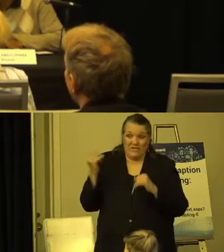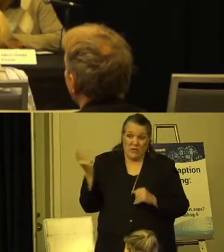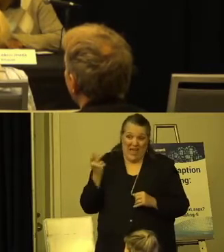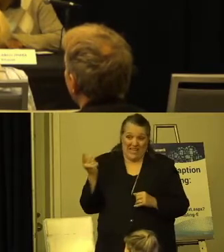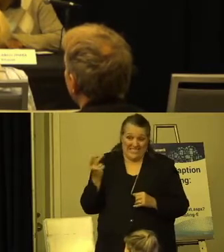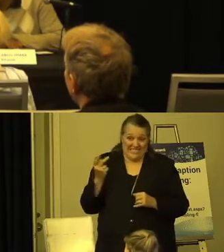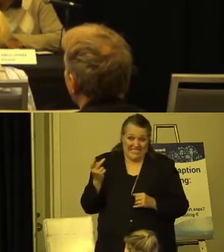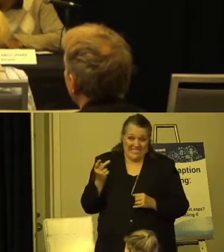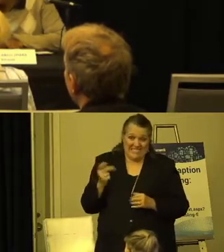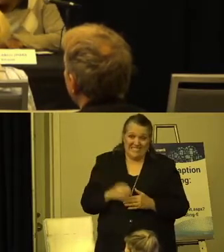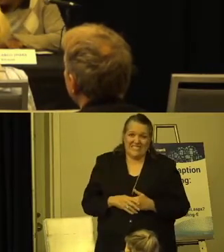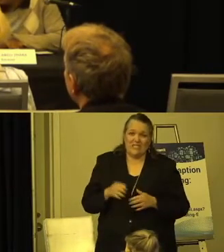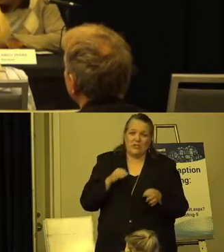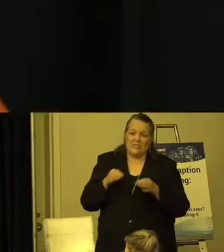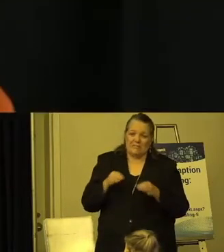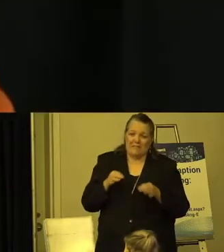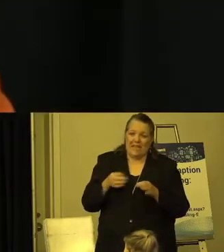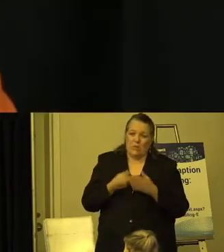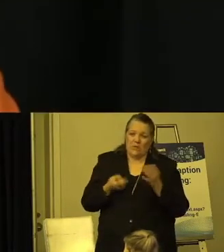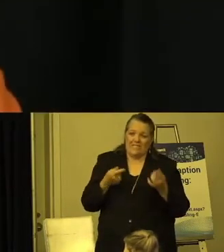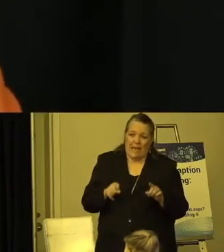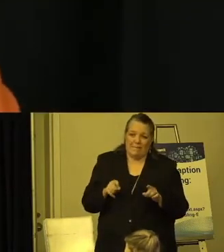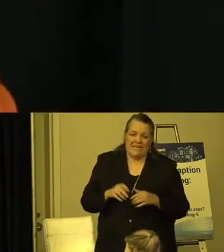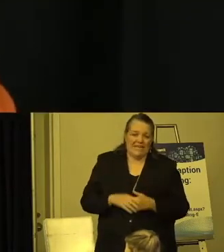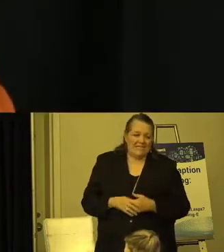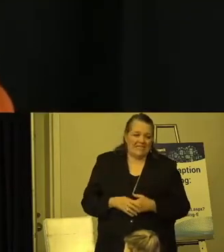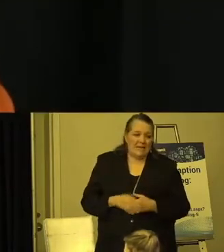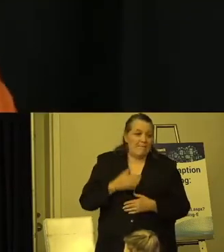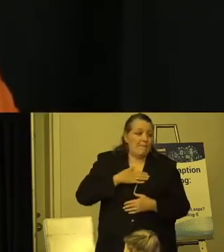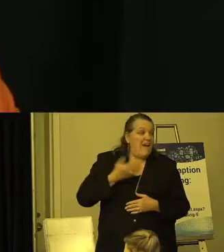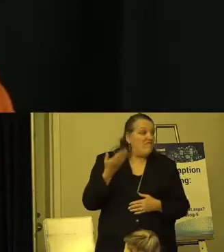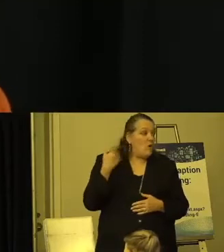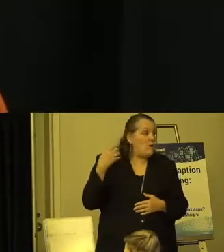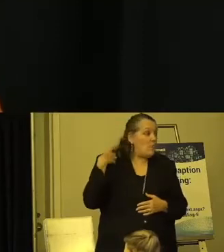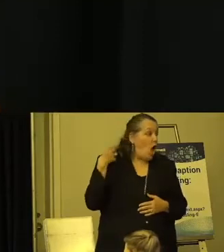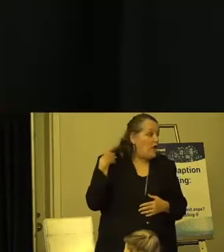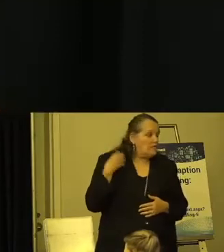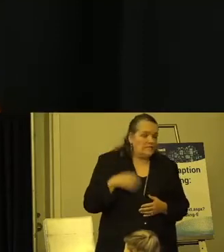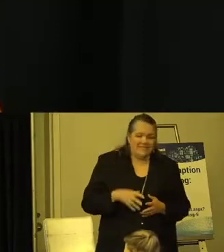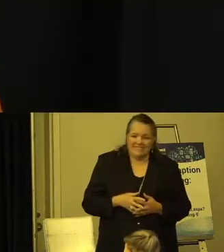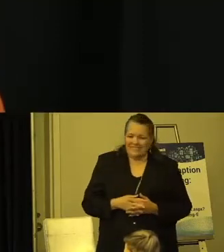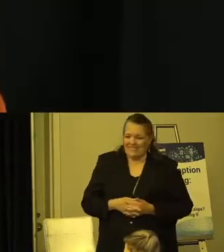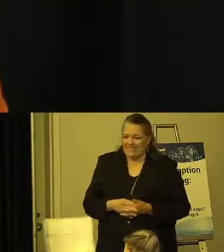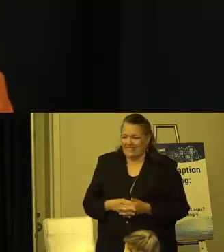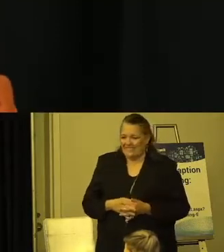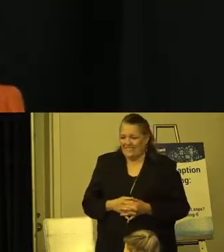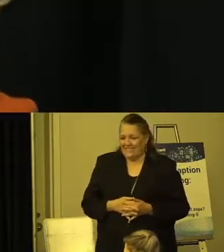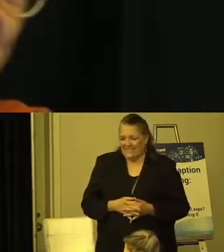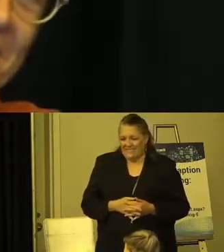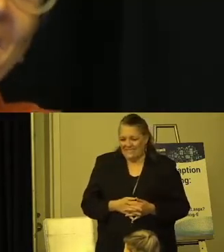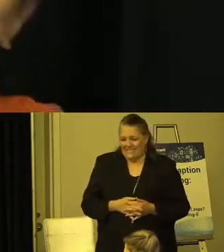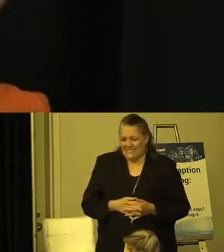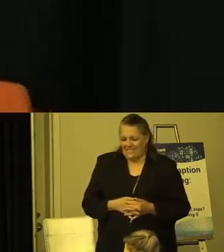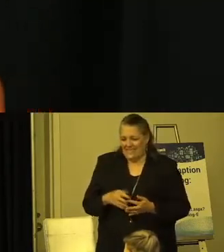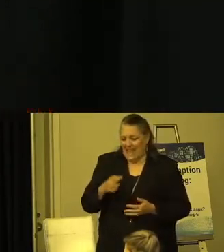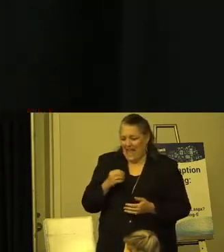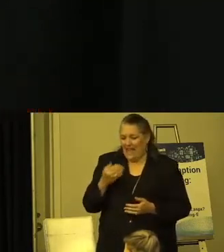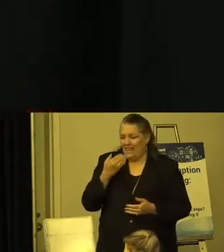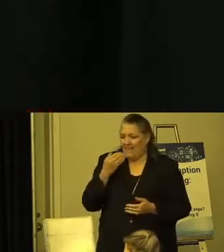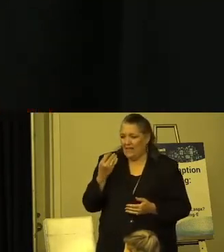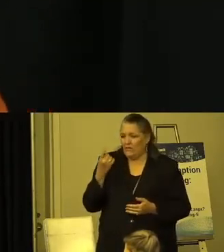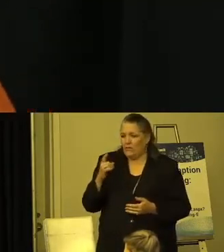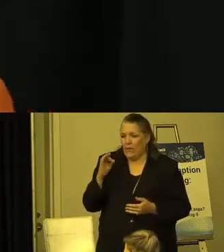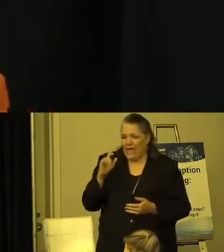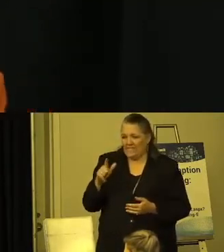me so that we could explain the transition that's happening. My former boss. And I'll also thank you to Axel